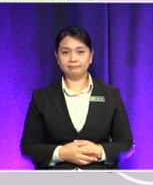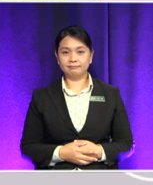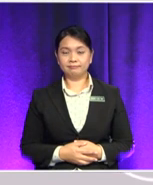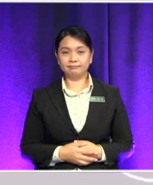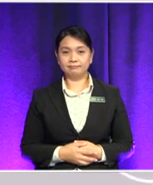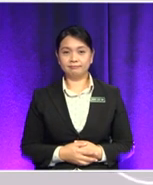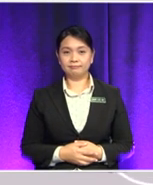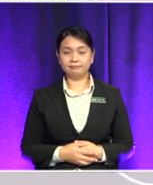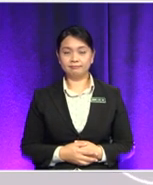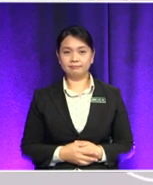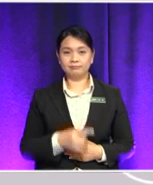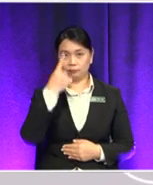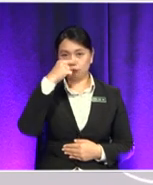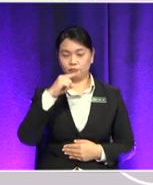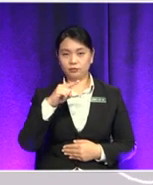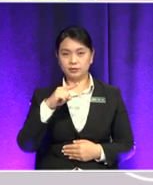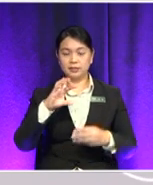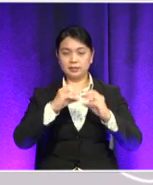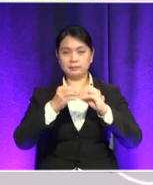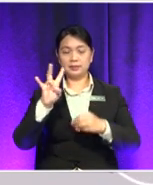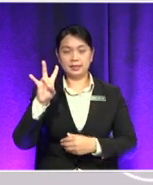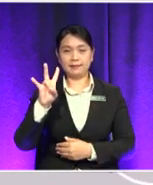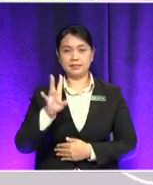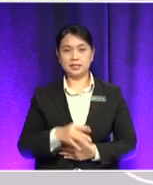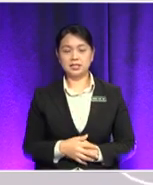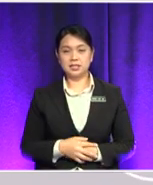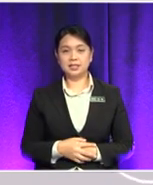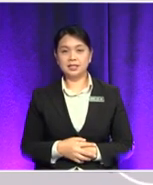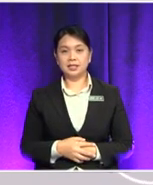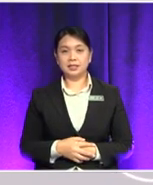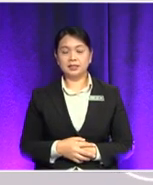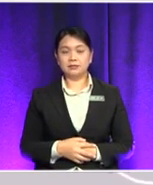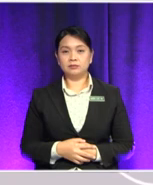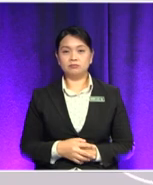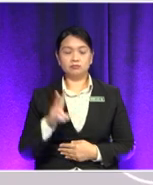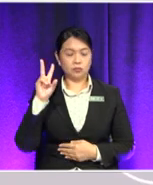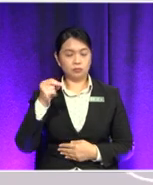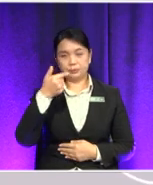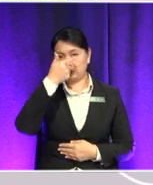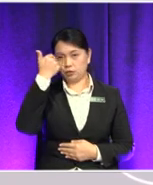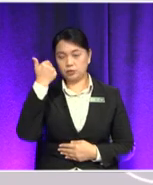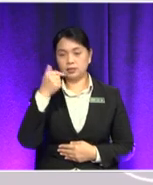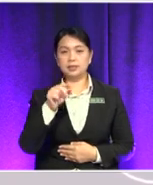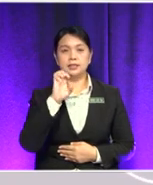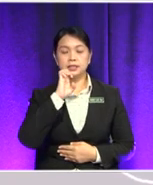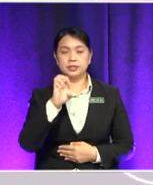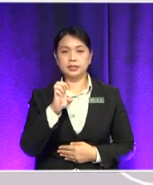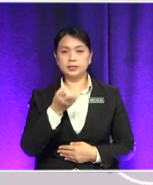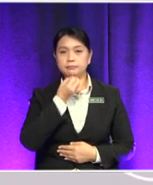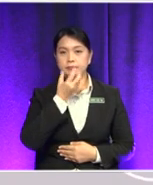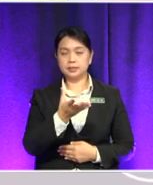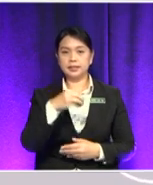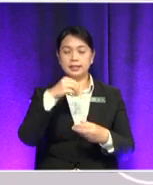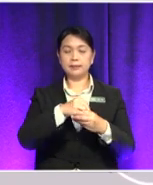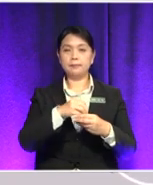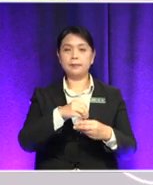For the number 5. Okay. Number seven. Okay. No. Because she mentioned it in